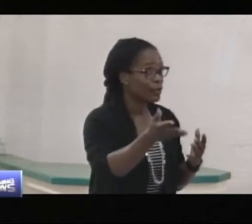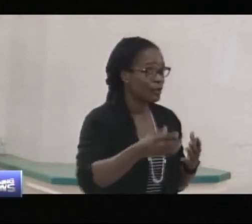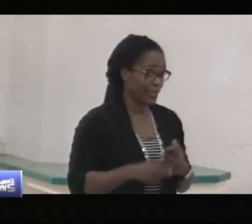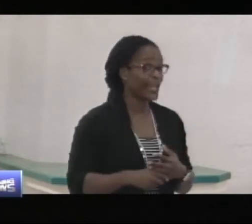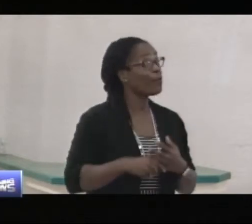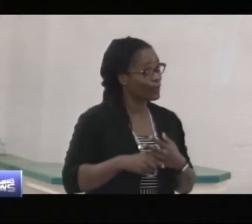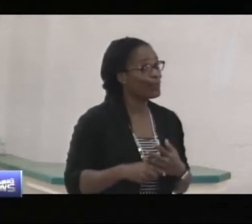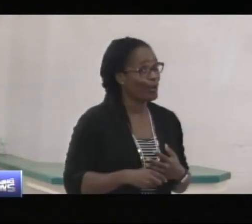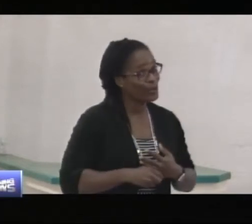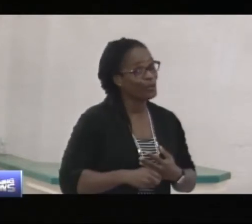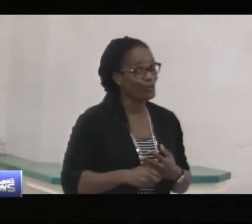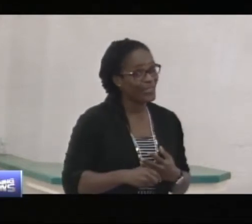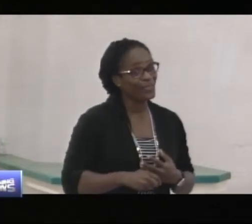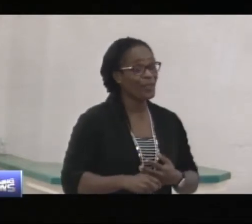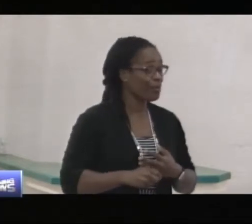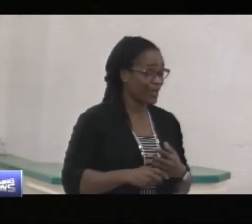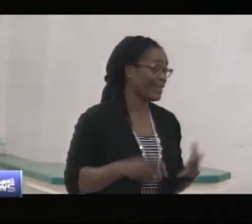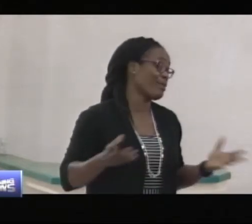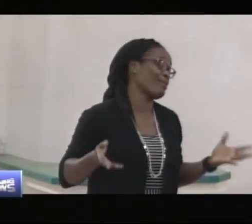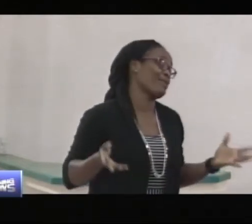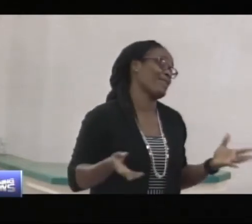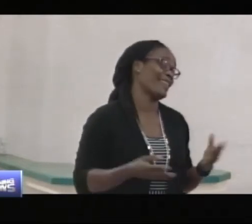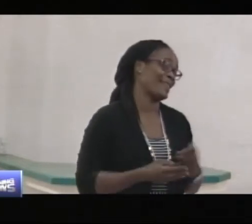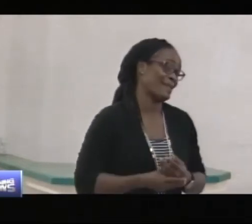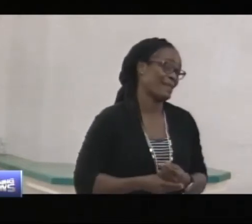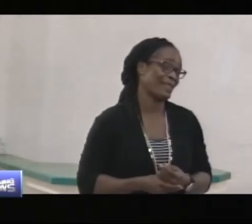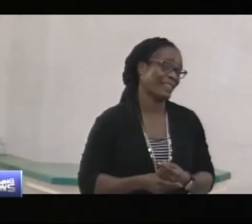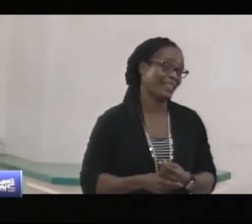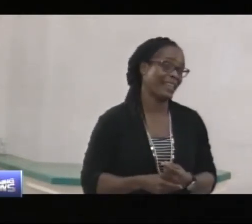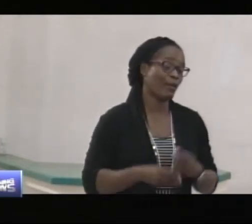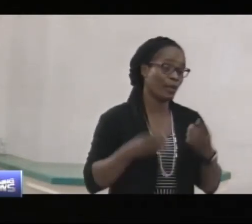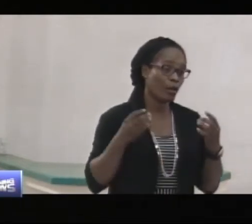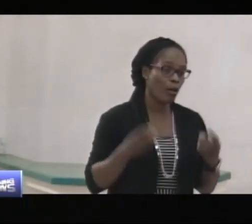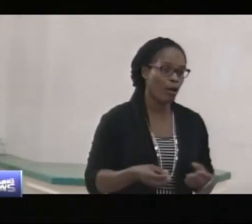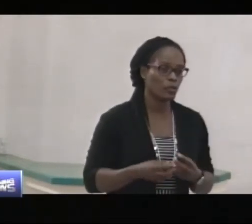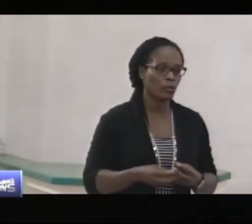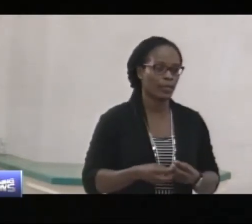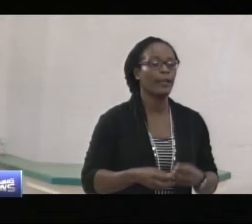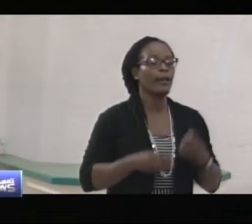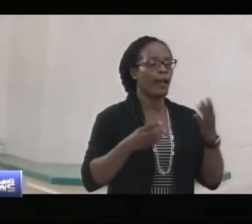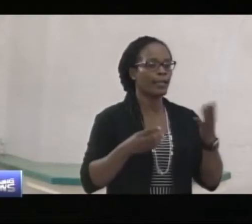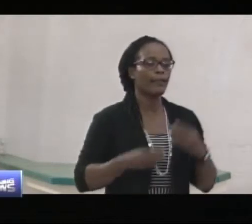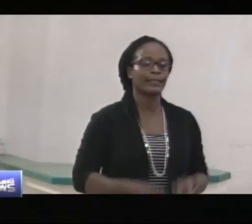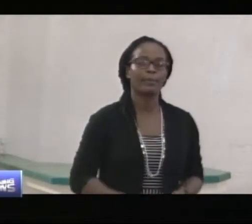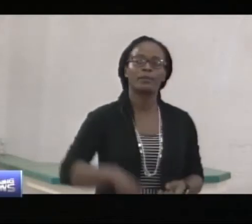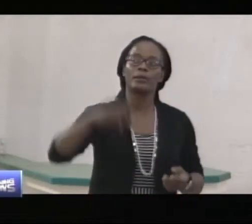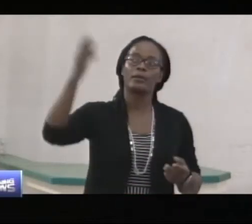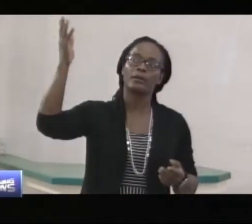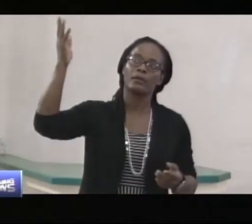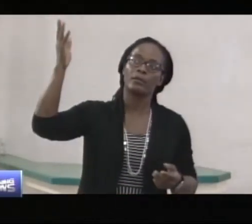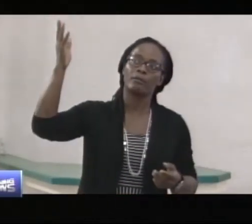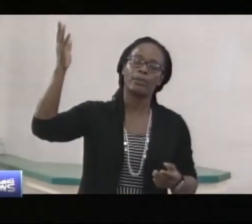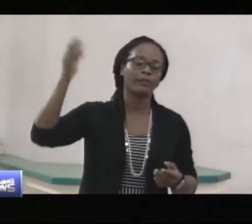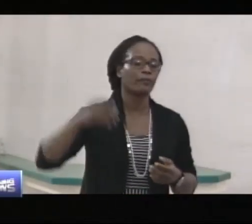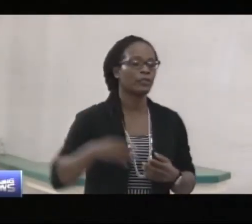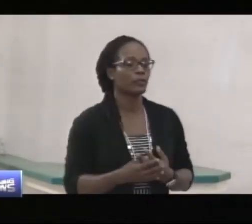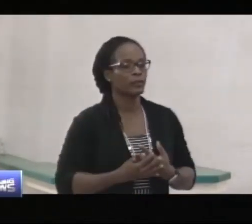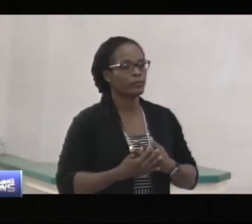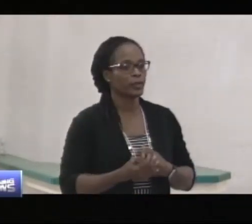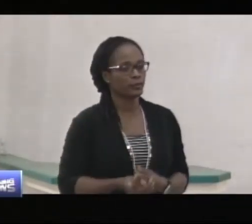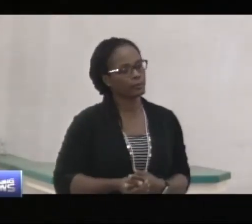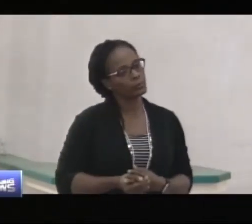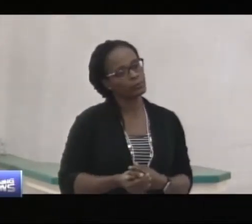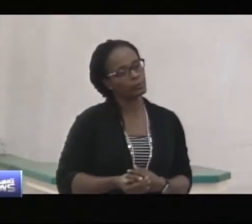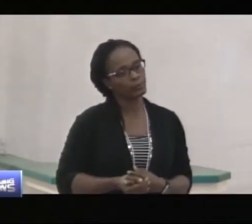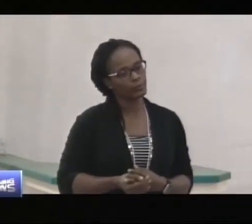There you go. It will cost you money. You're paying people to make it. It will cost you money. I'll give you an example. Breadfruit is